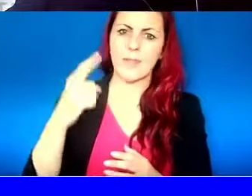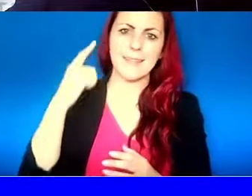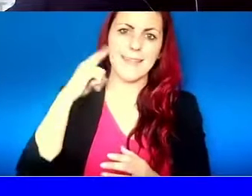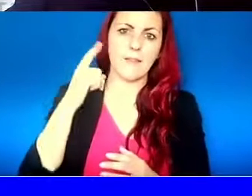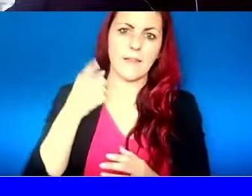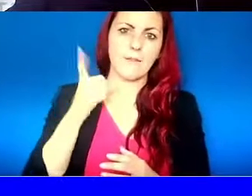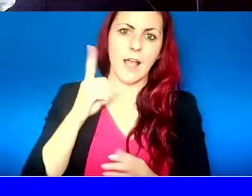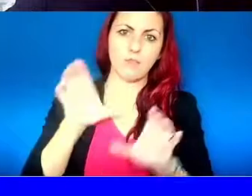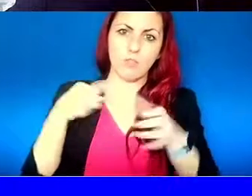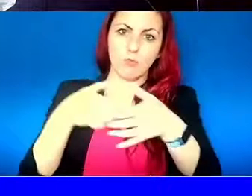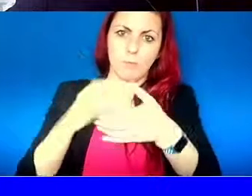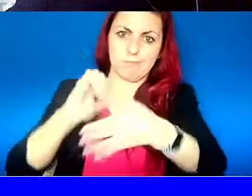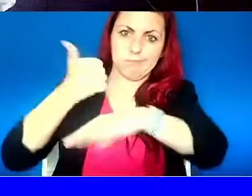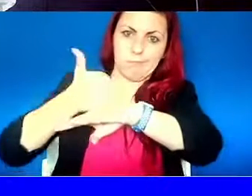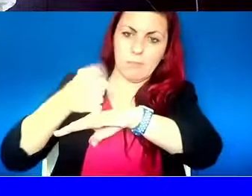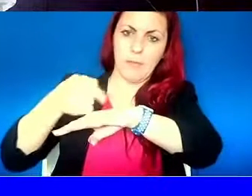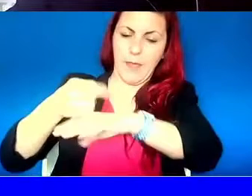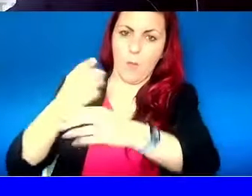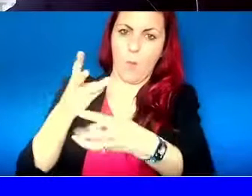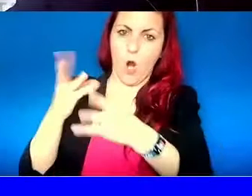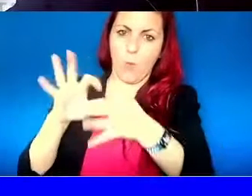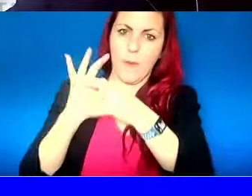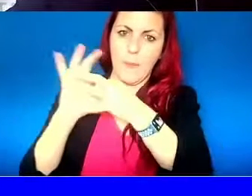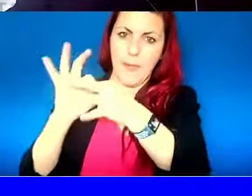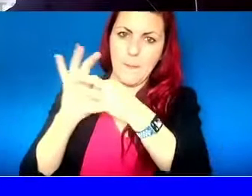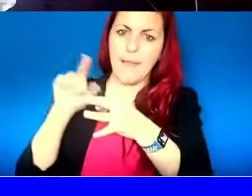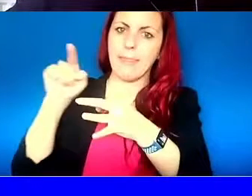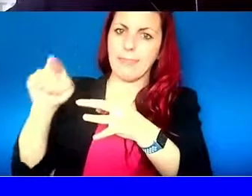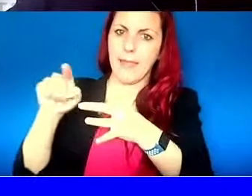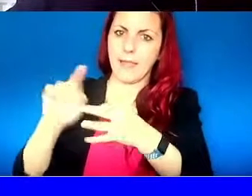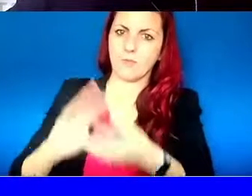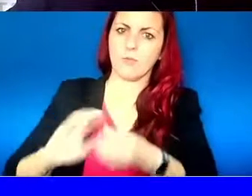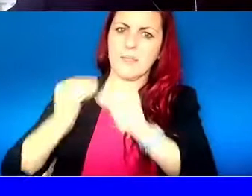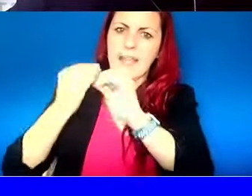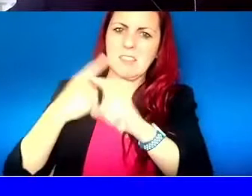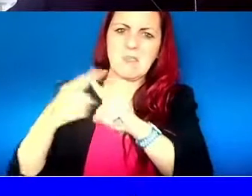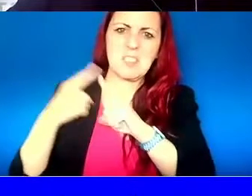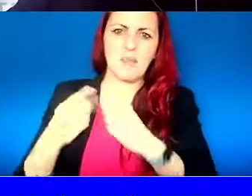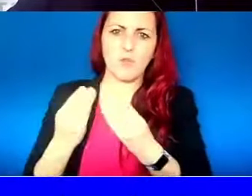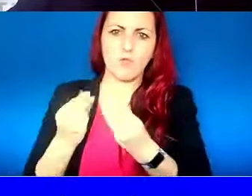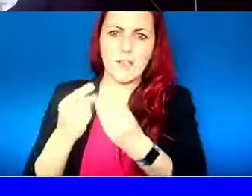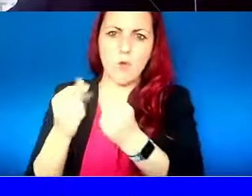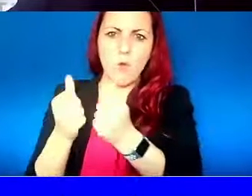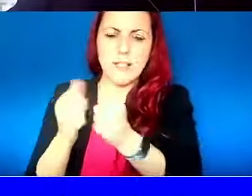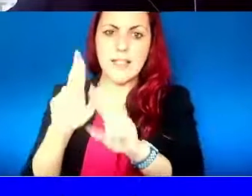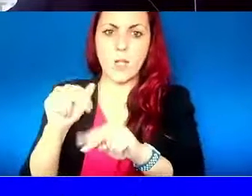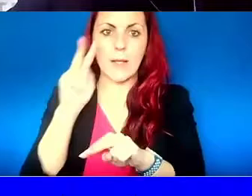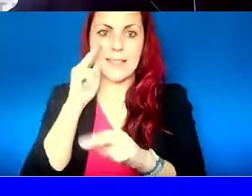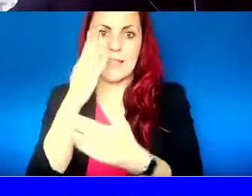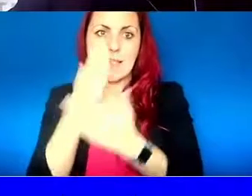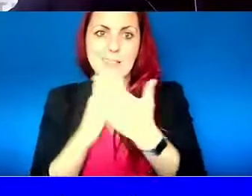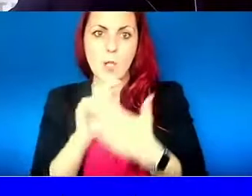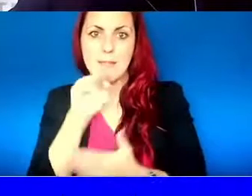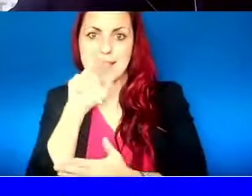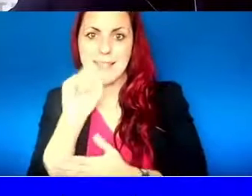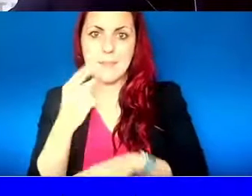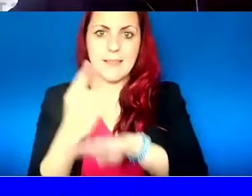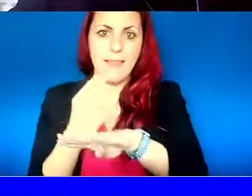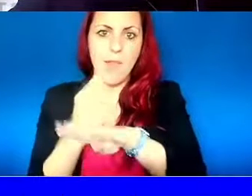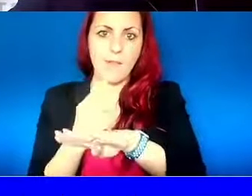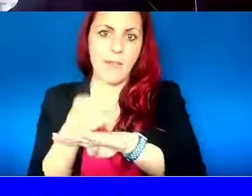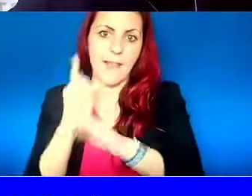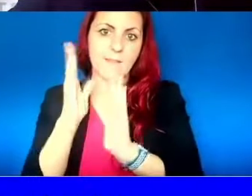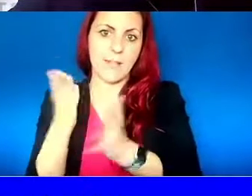we work with co-produce a range of resources. And you can see some tips here that they've highlighted and turned